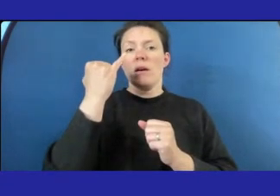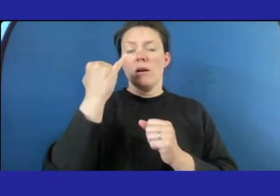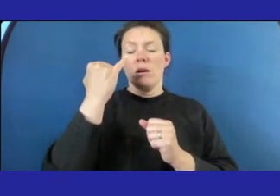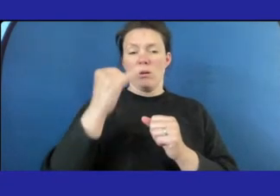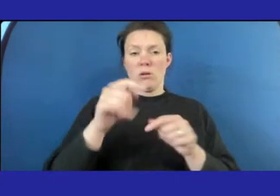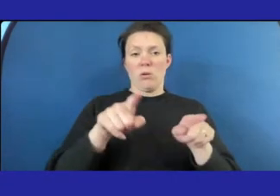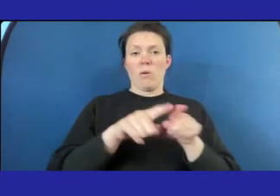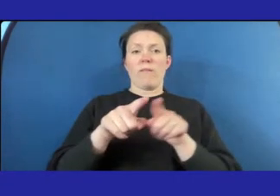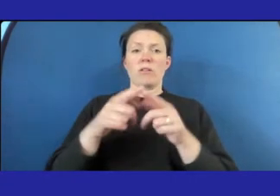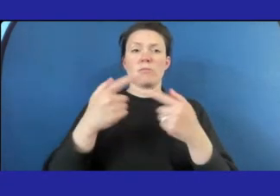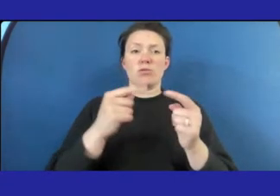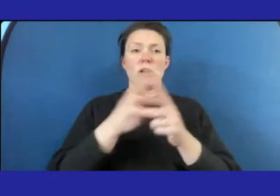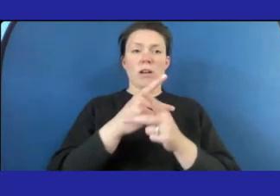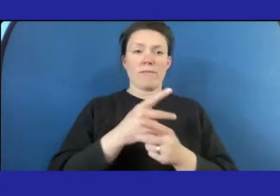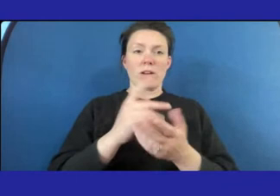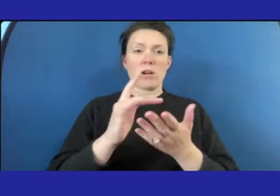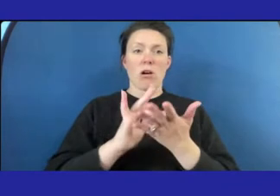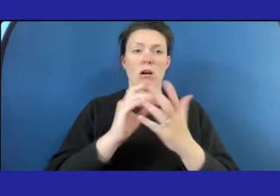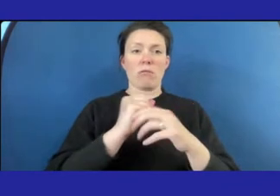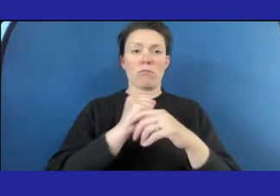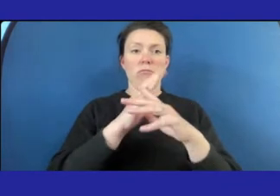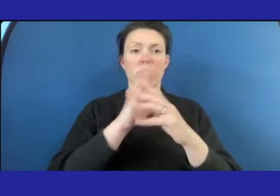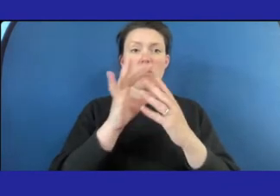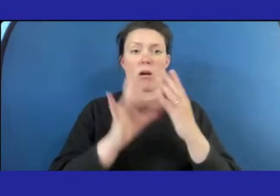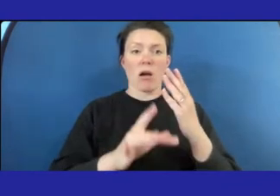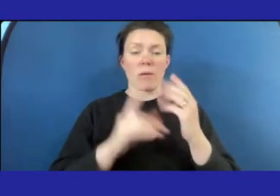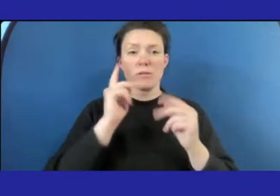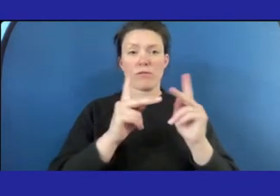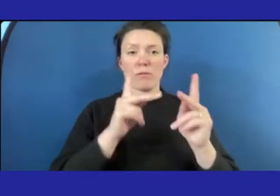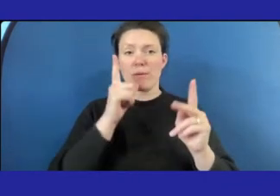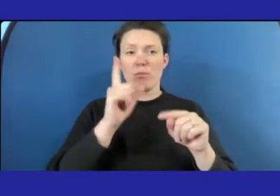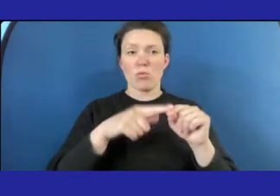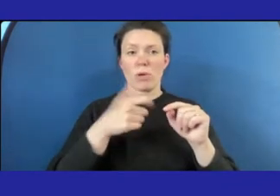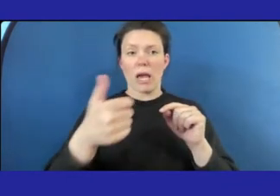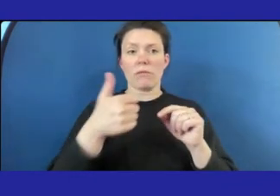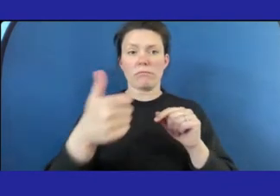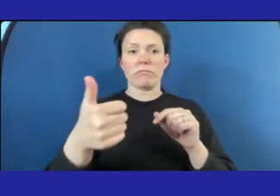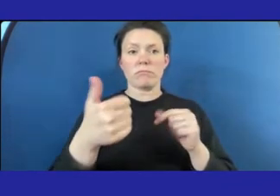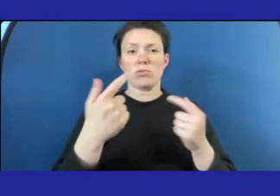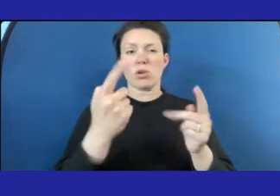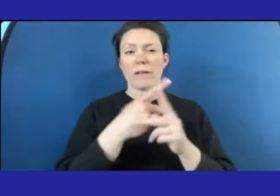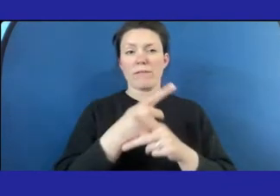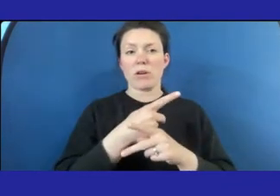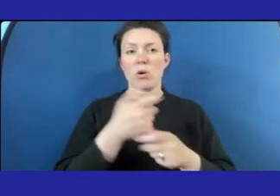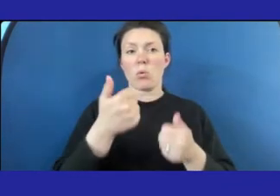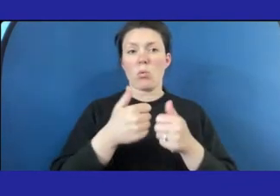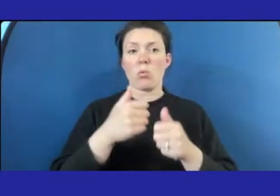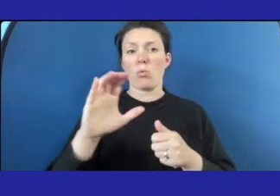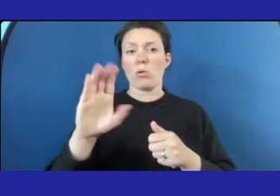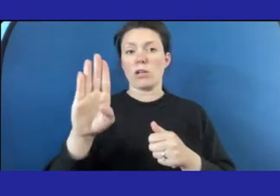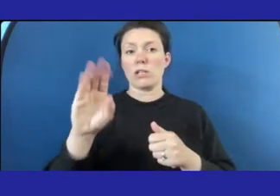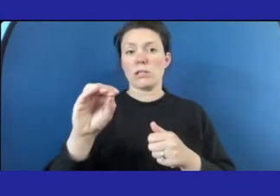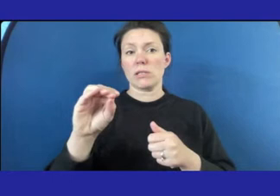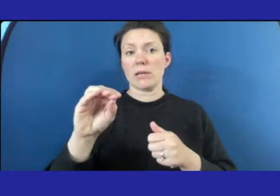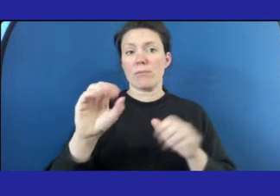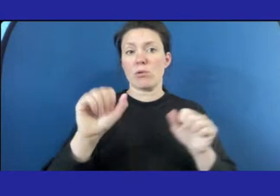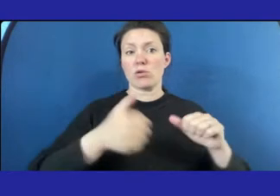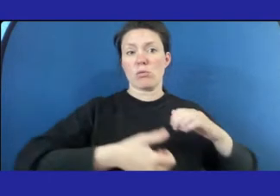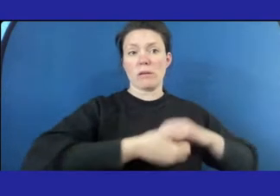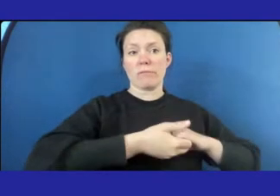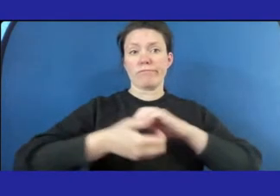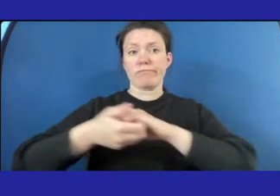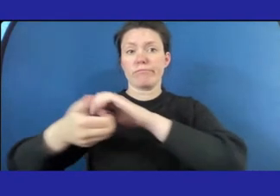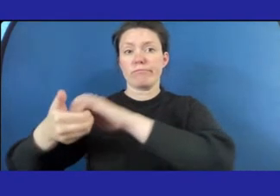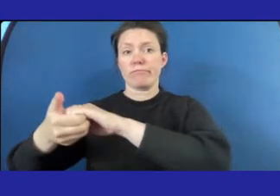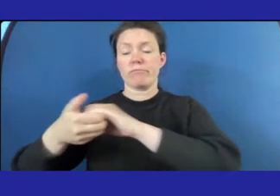at telemedicine options for those that are medically frail to try to figure out what CBOs could we possibly partner with that's going to